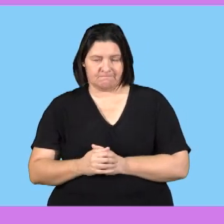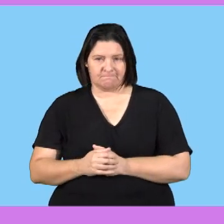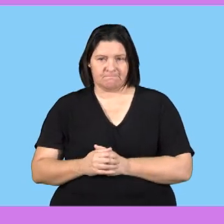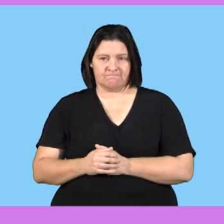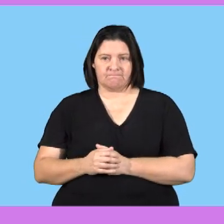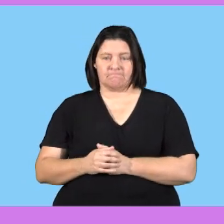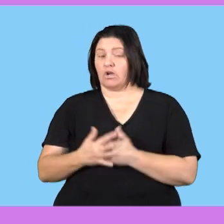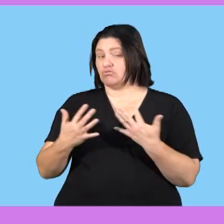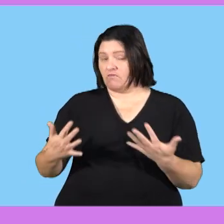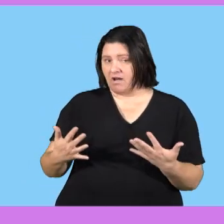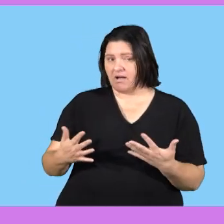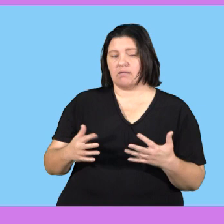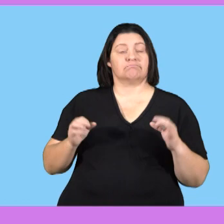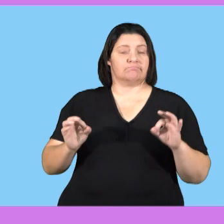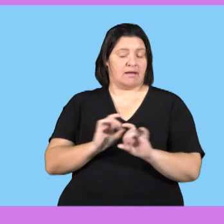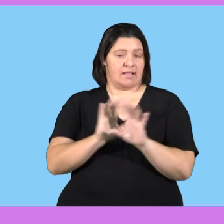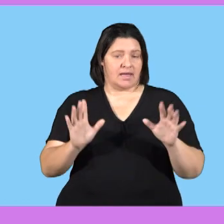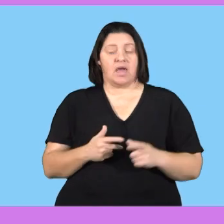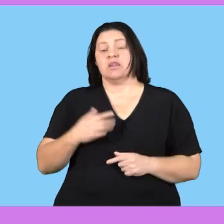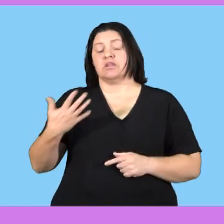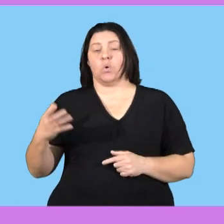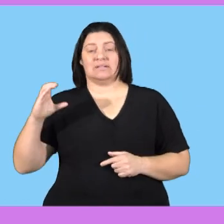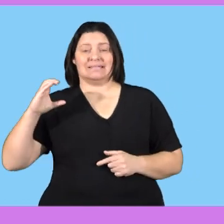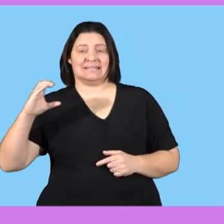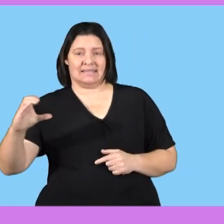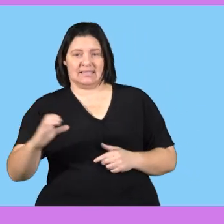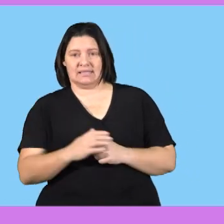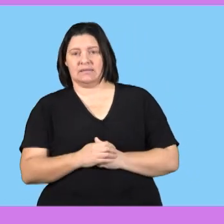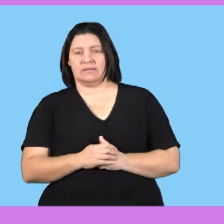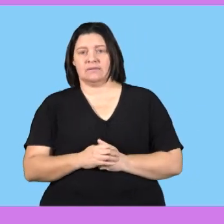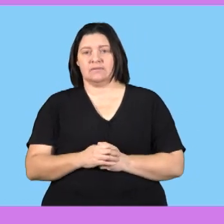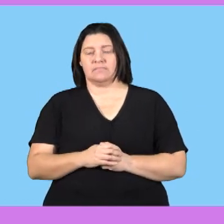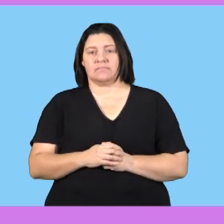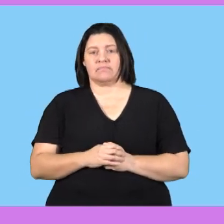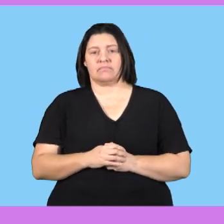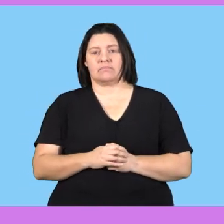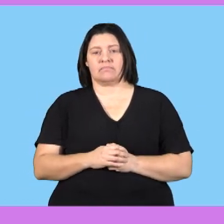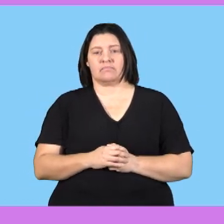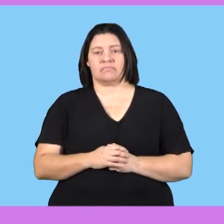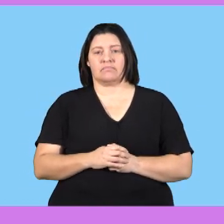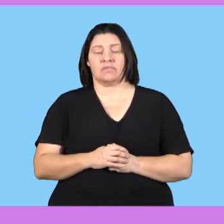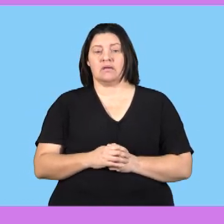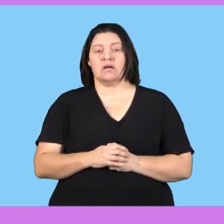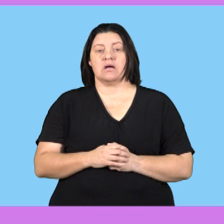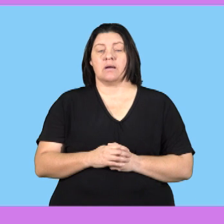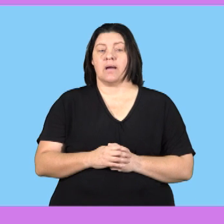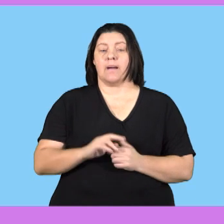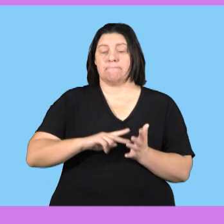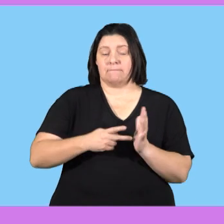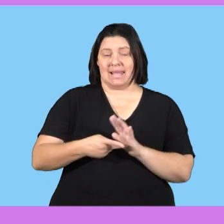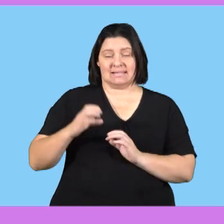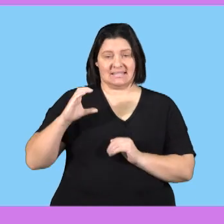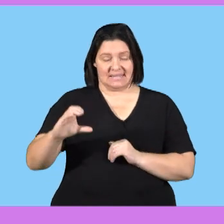435 Rand. Okay, so I hope so far all is still clear. Now I'll be looking at my last option here, or my last plan, which